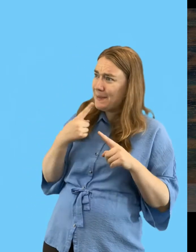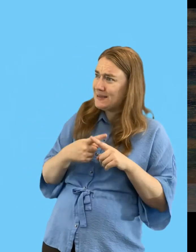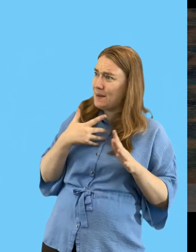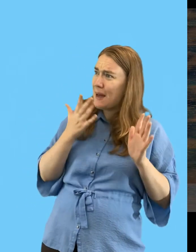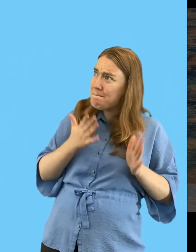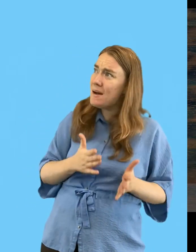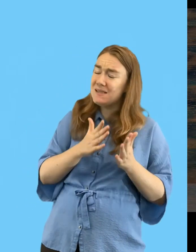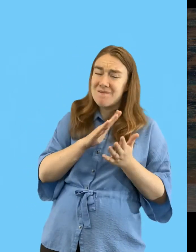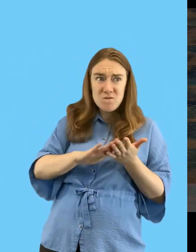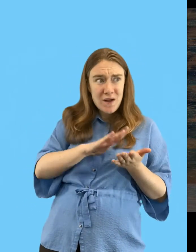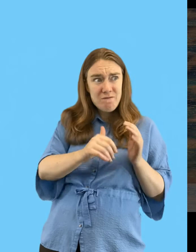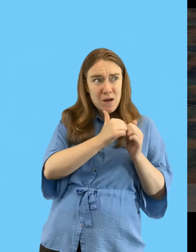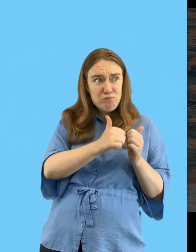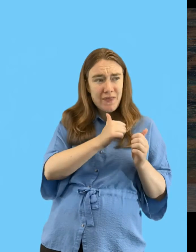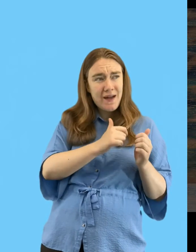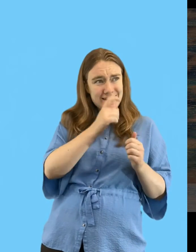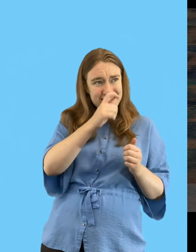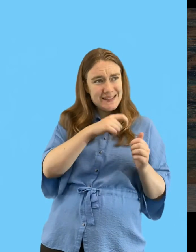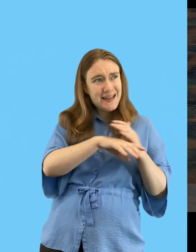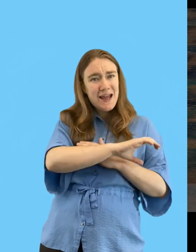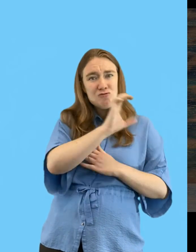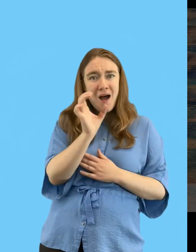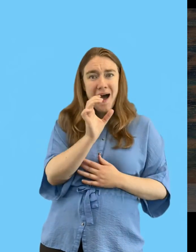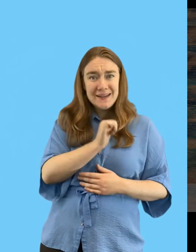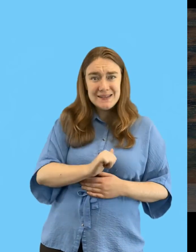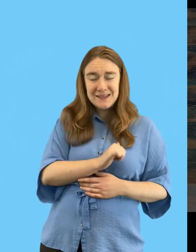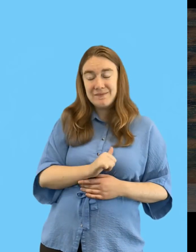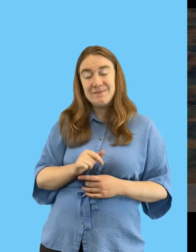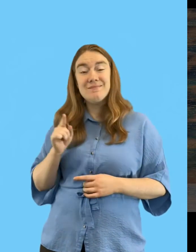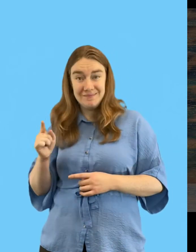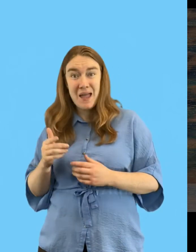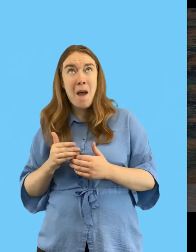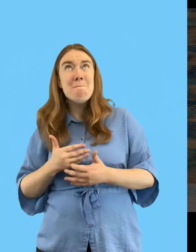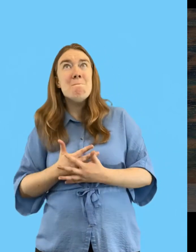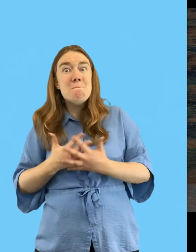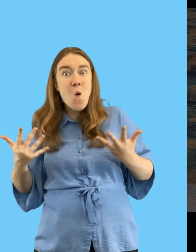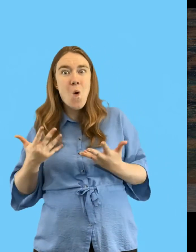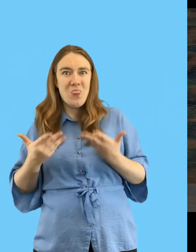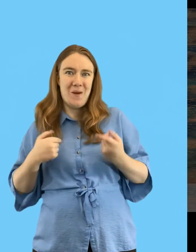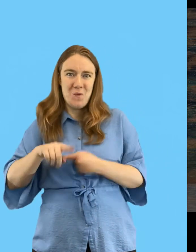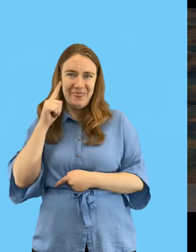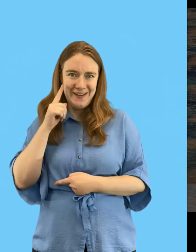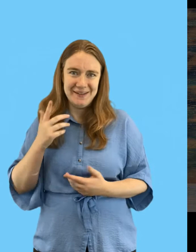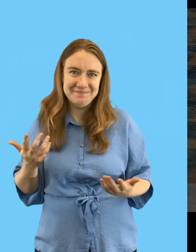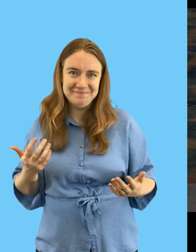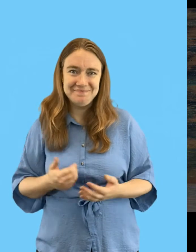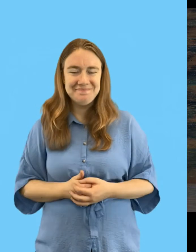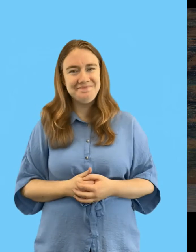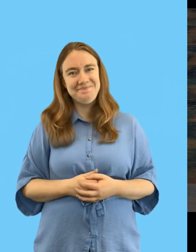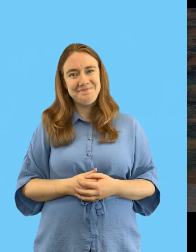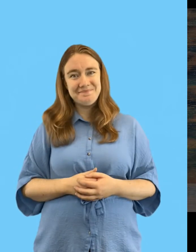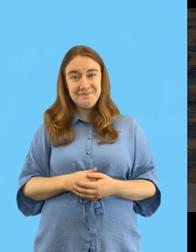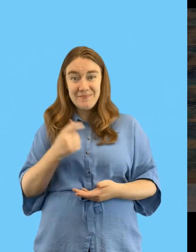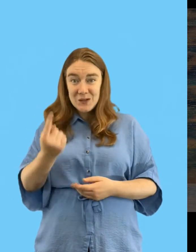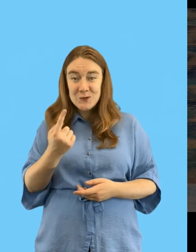sister in Christ? Answer, a lot more than we think. I don't know how easy you find